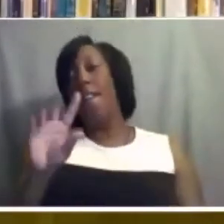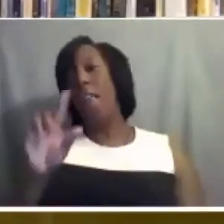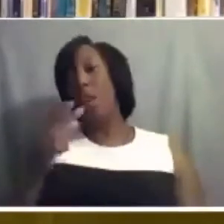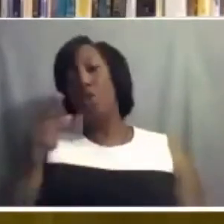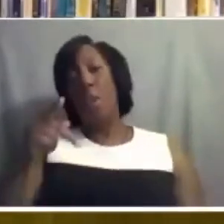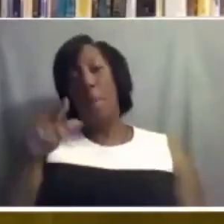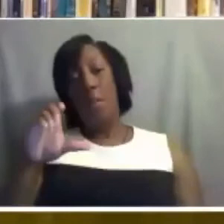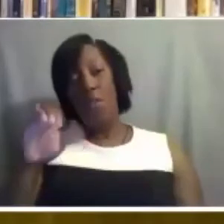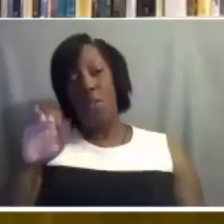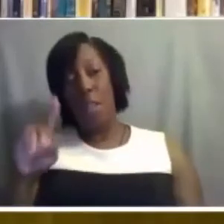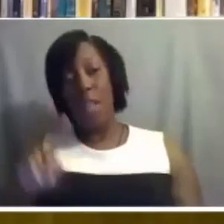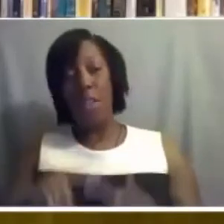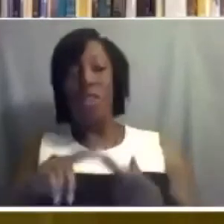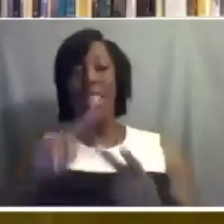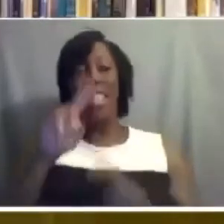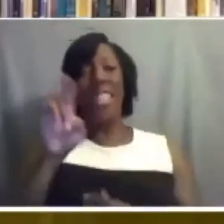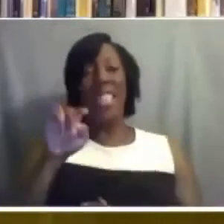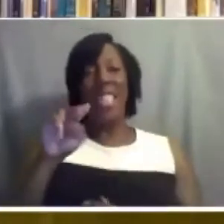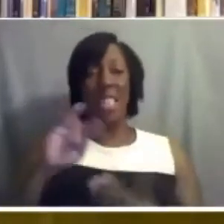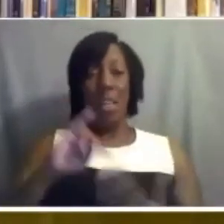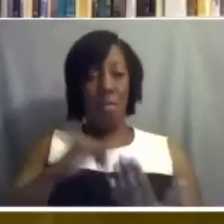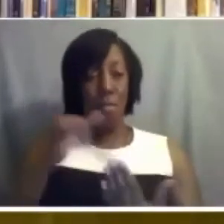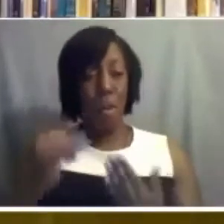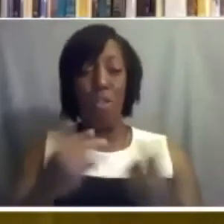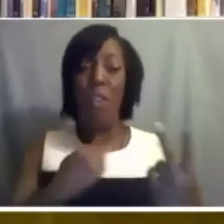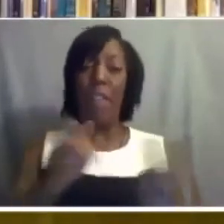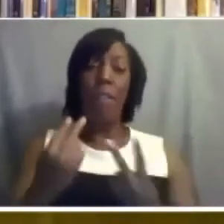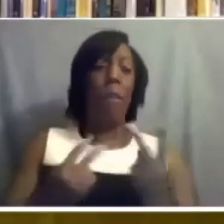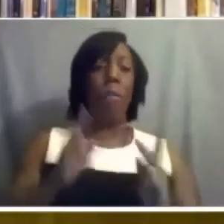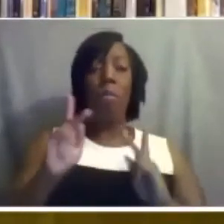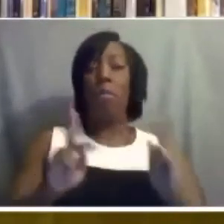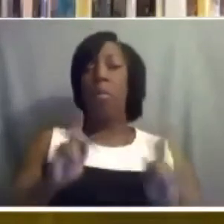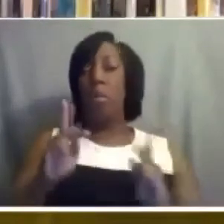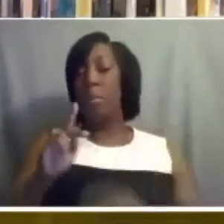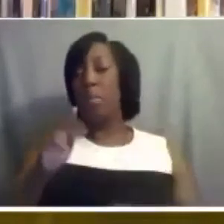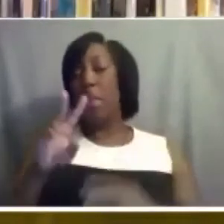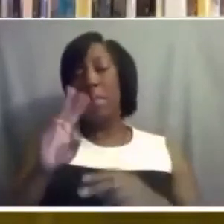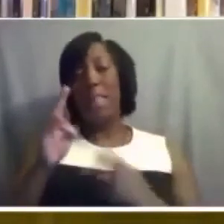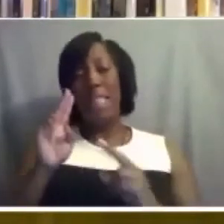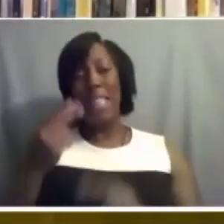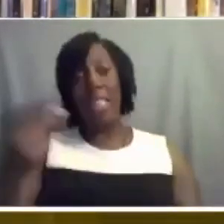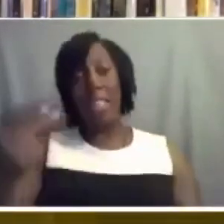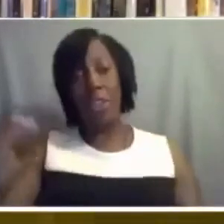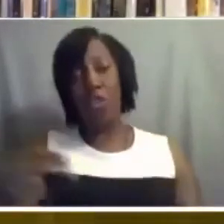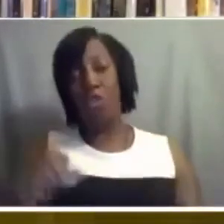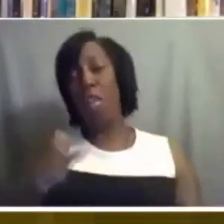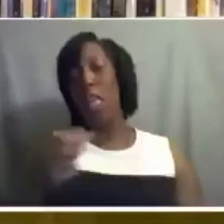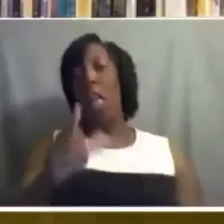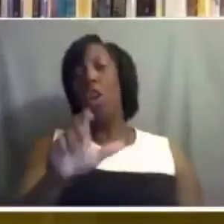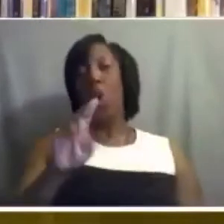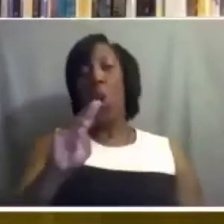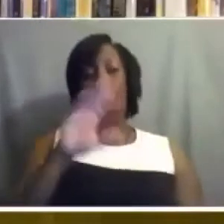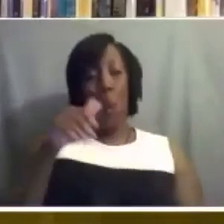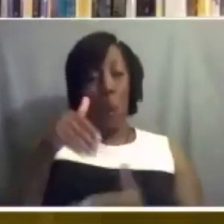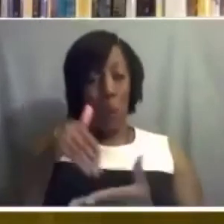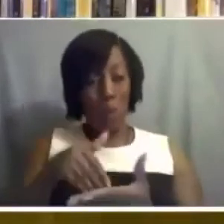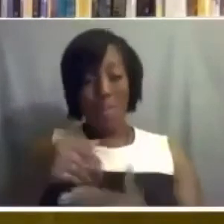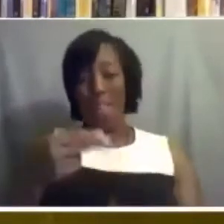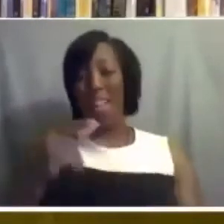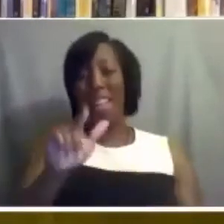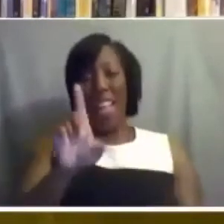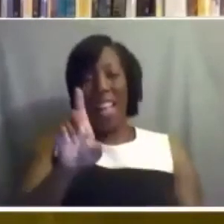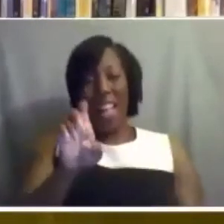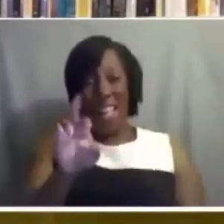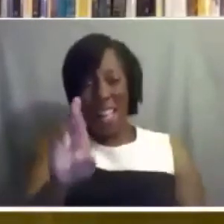Education Project, Voices of a People's History, the Shalom Center, and one of the producers, the National